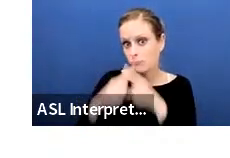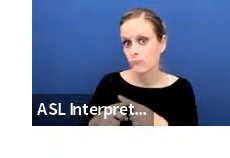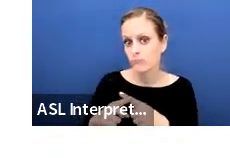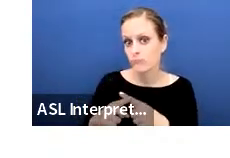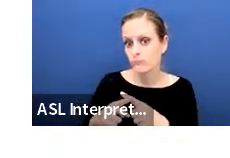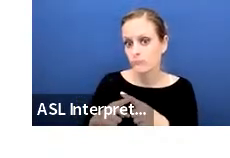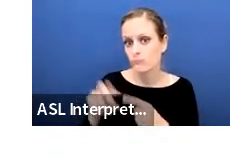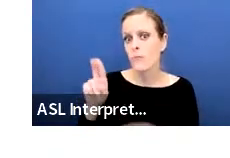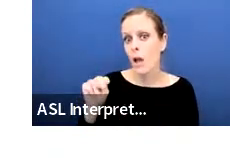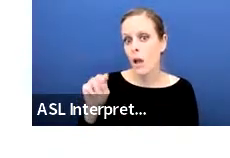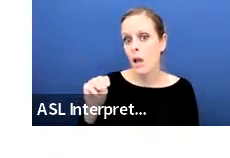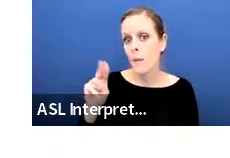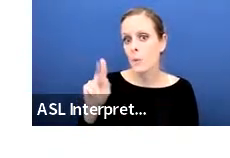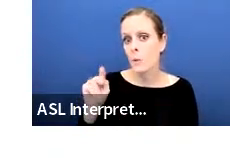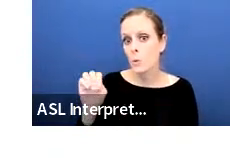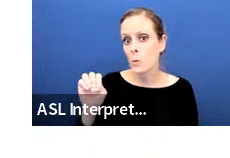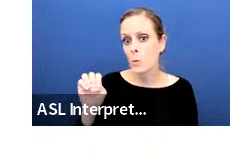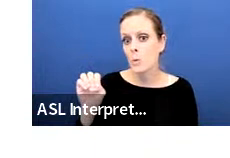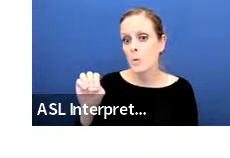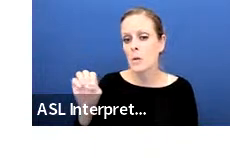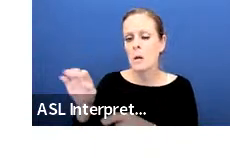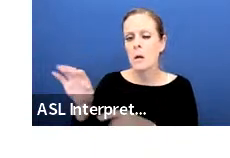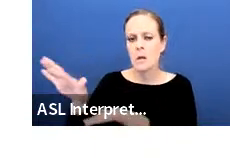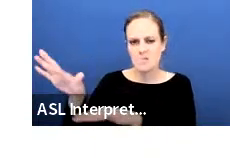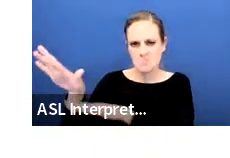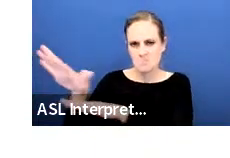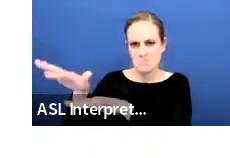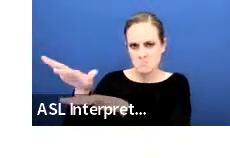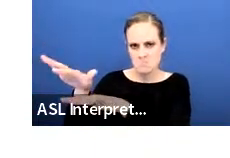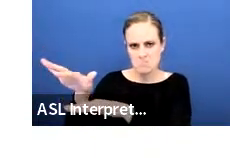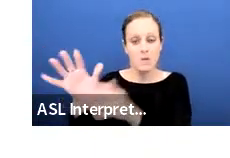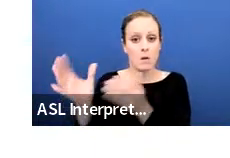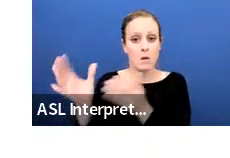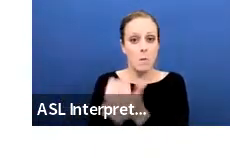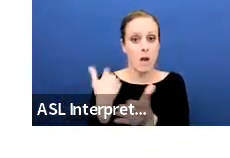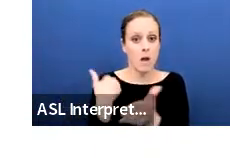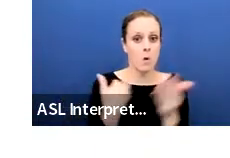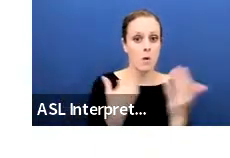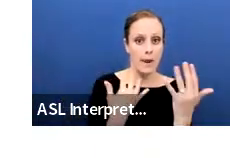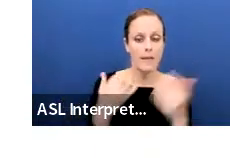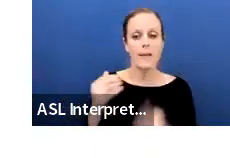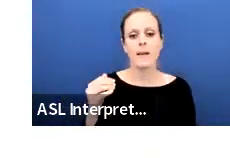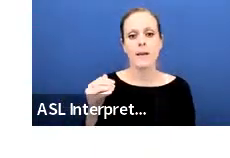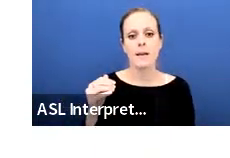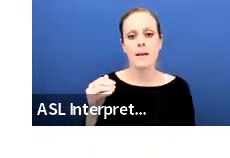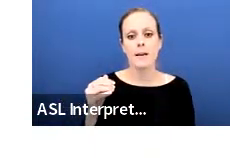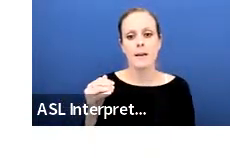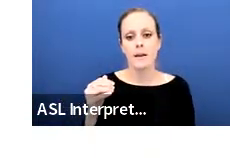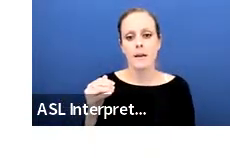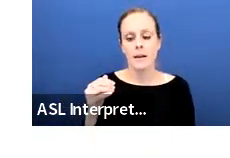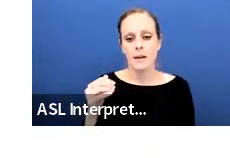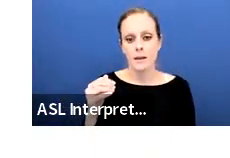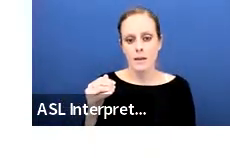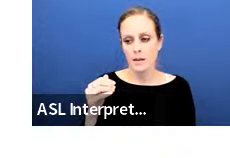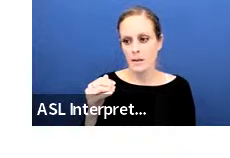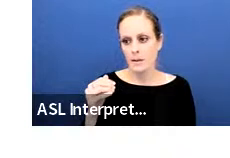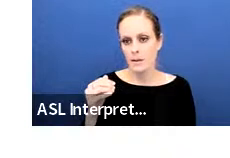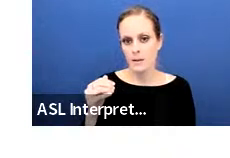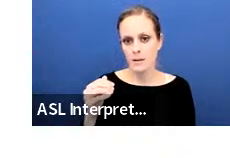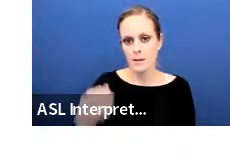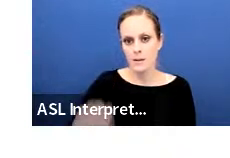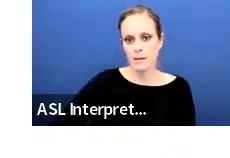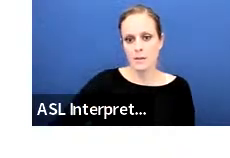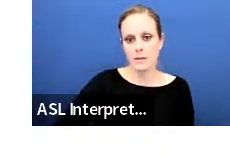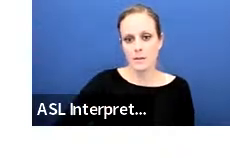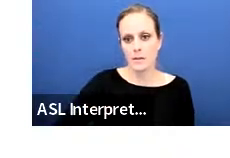By the way, while we were waiting for Shay, she stepped up as a member representing this